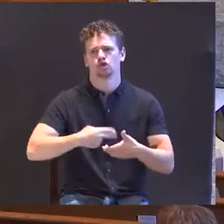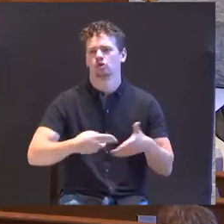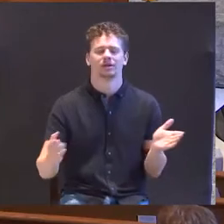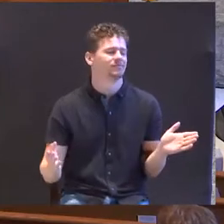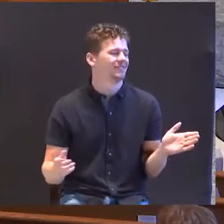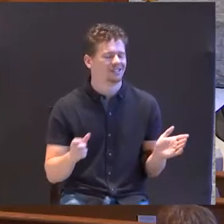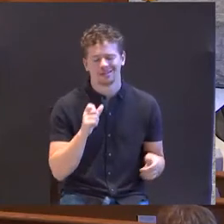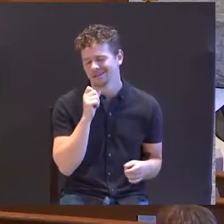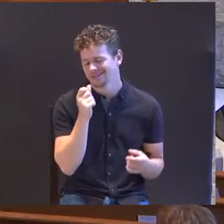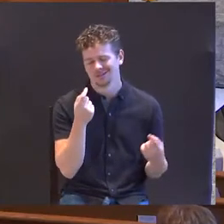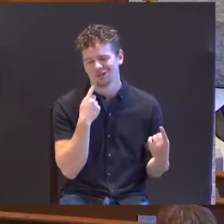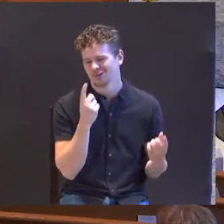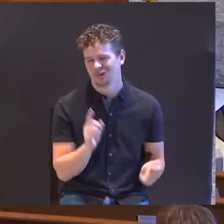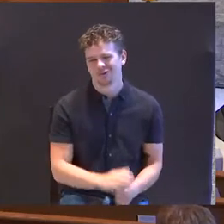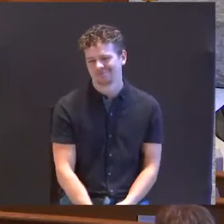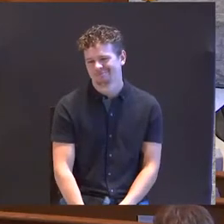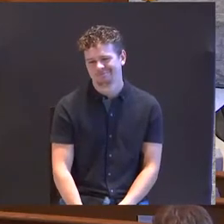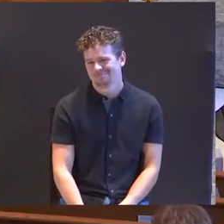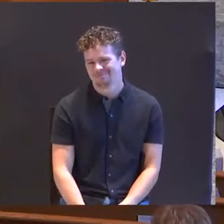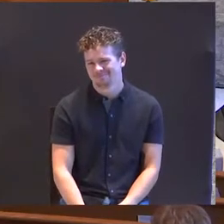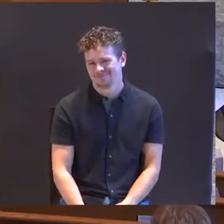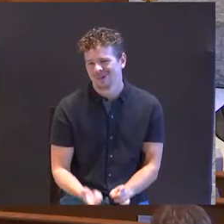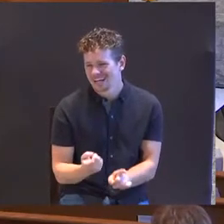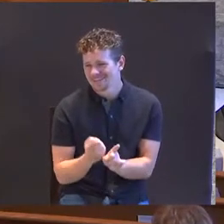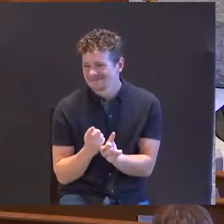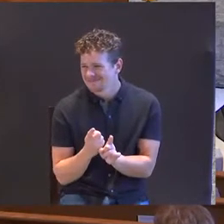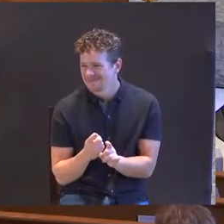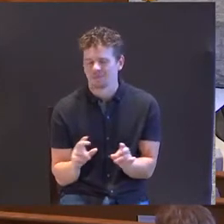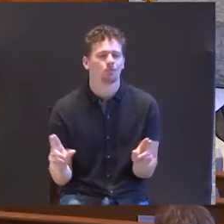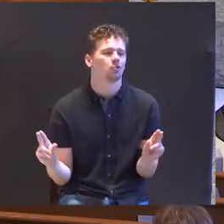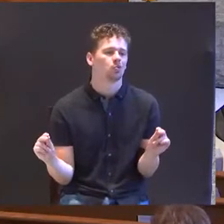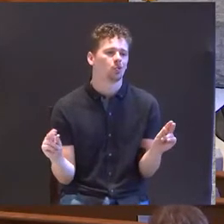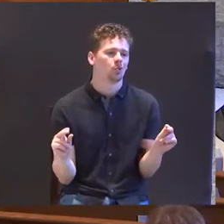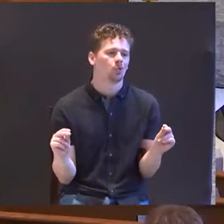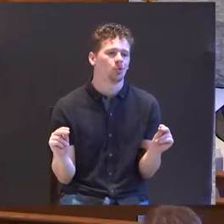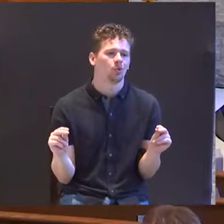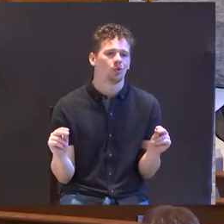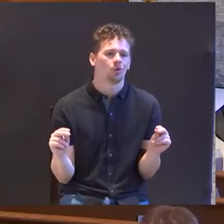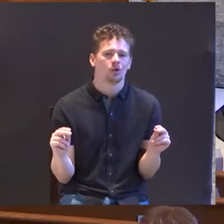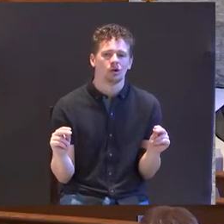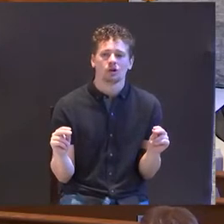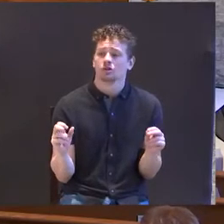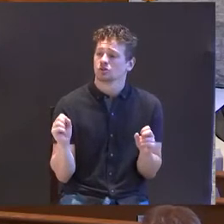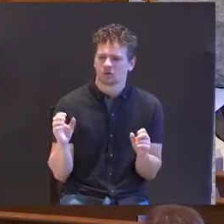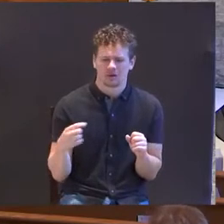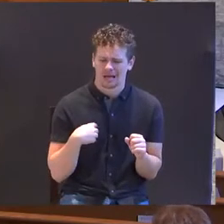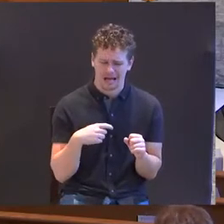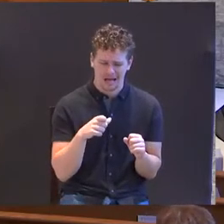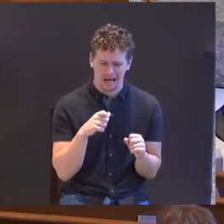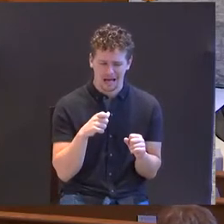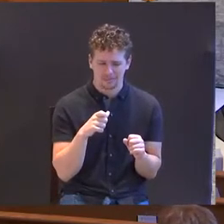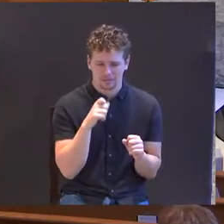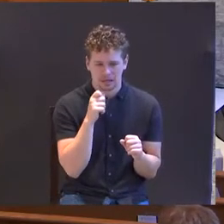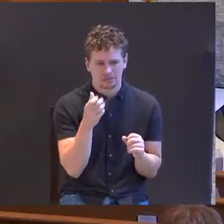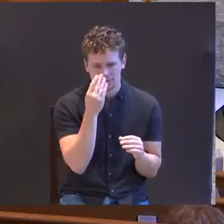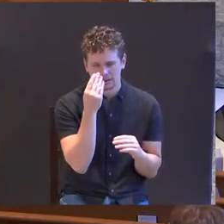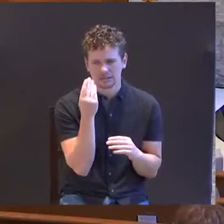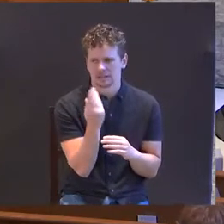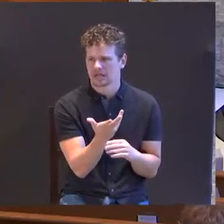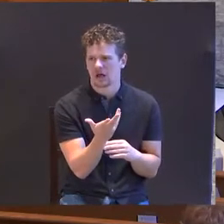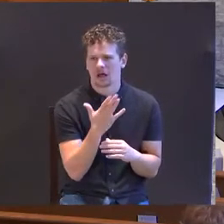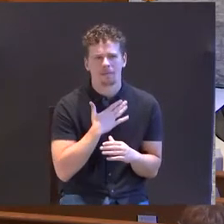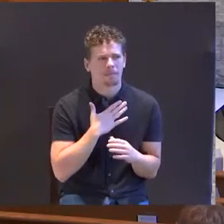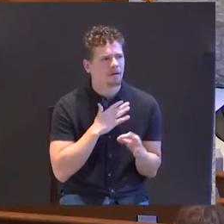Does not work, does it? No. So rather than telling your family to jump on